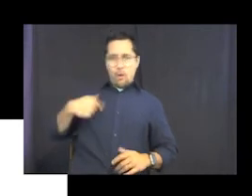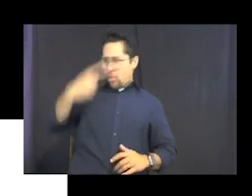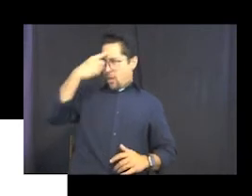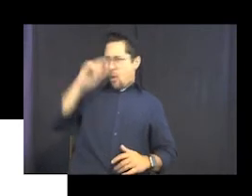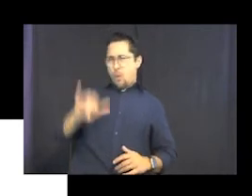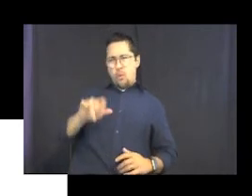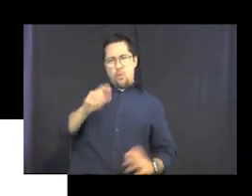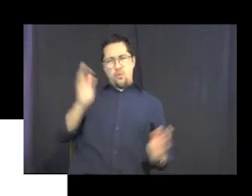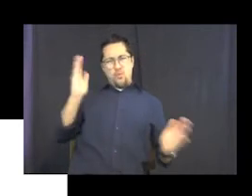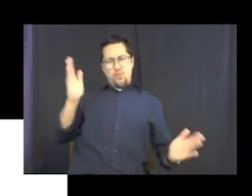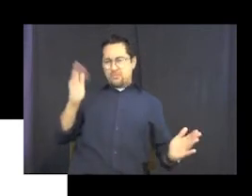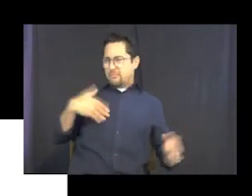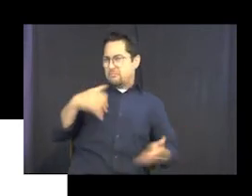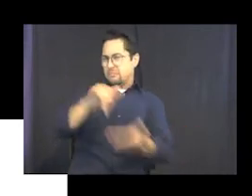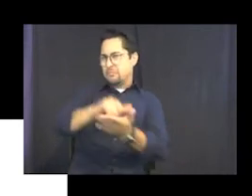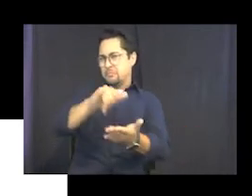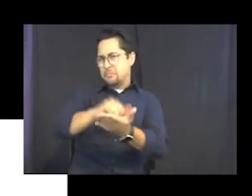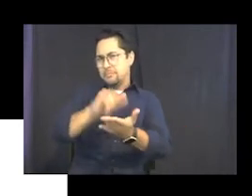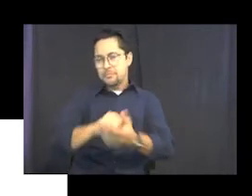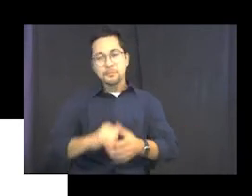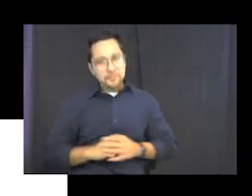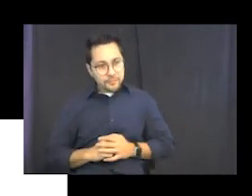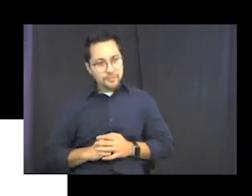that would be a possibility.